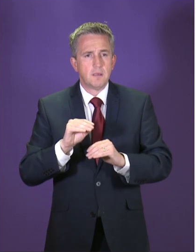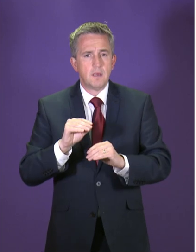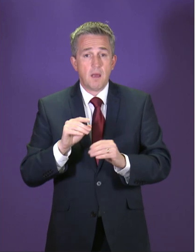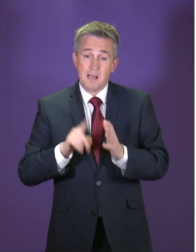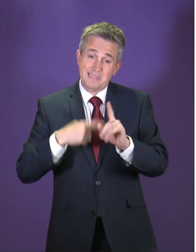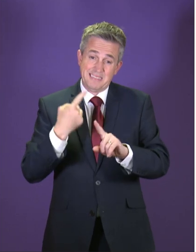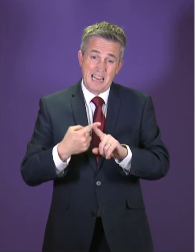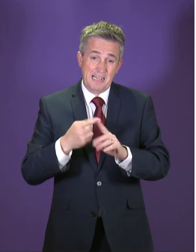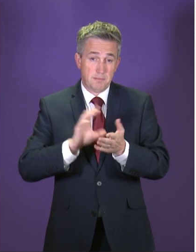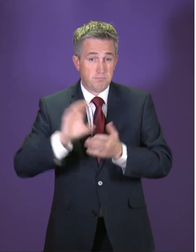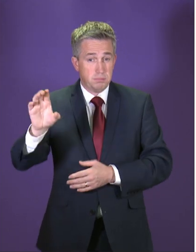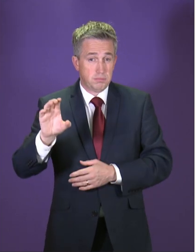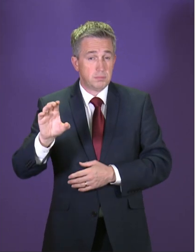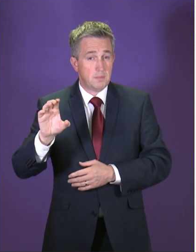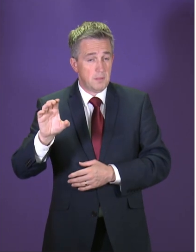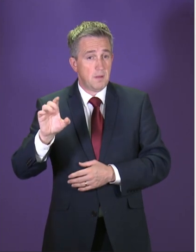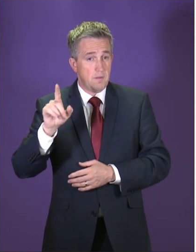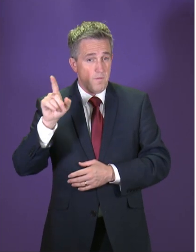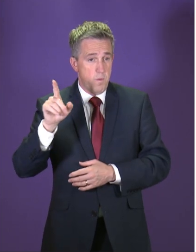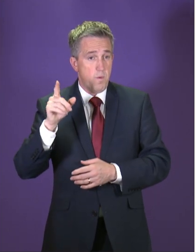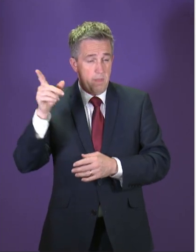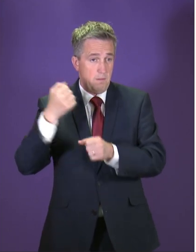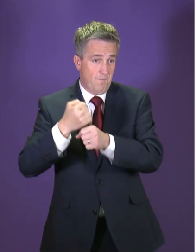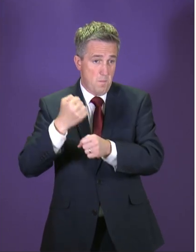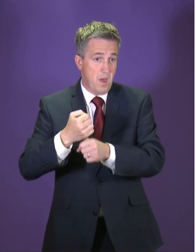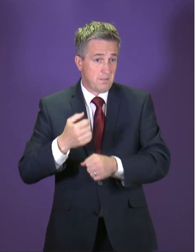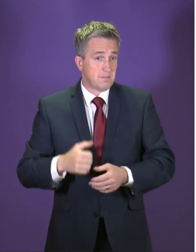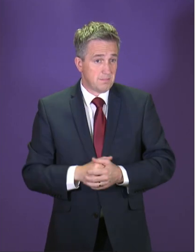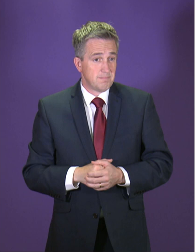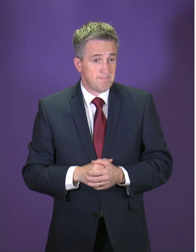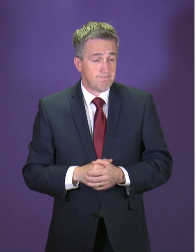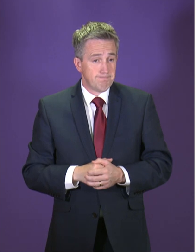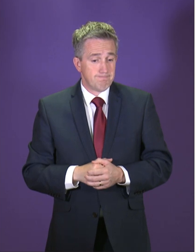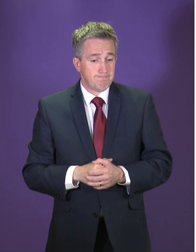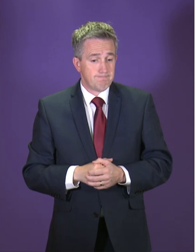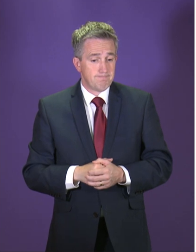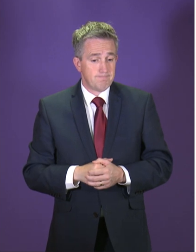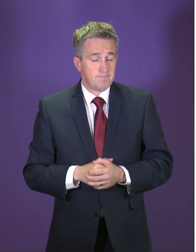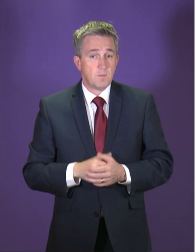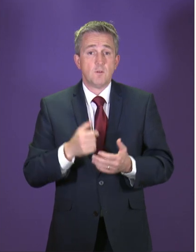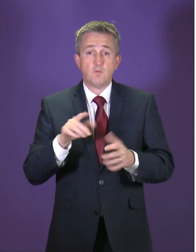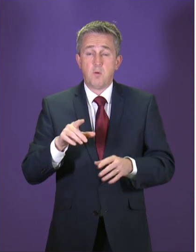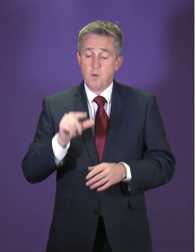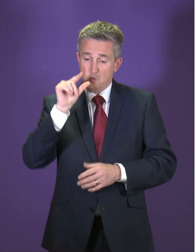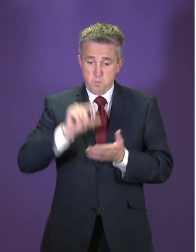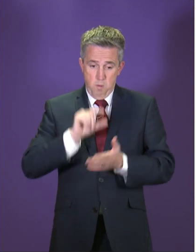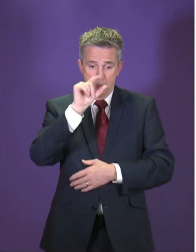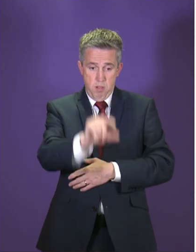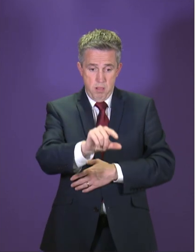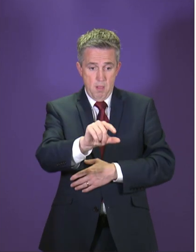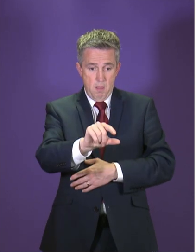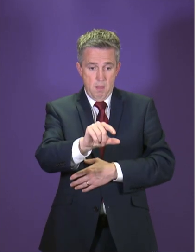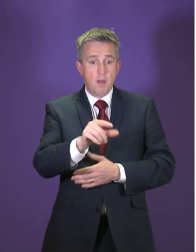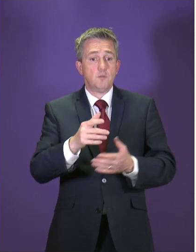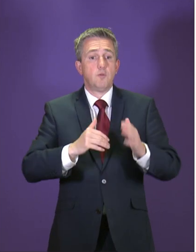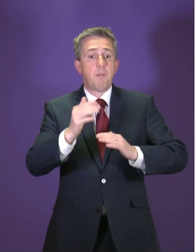a tax revenue success for the government. So an investment in cultural pays